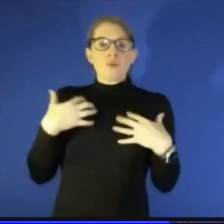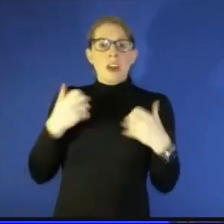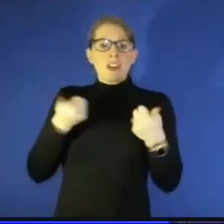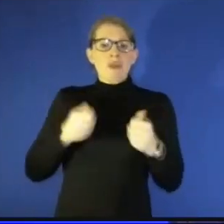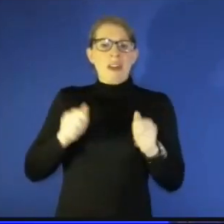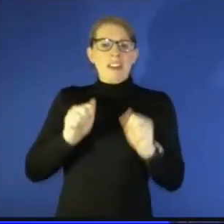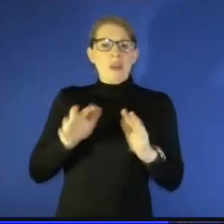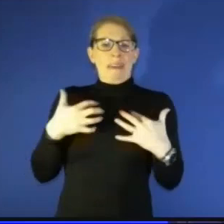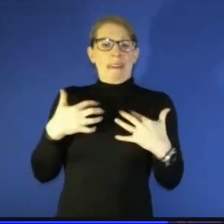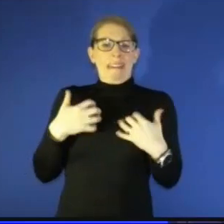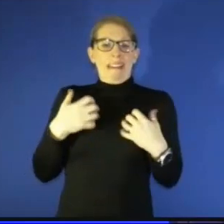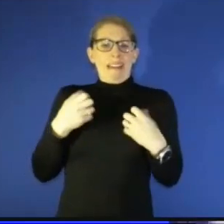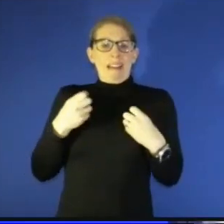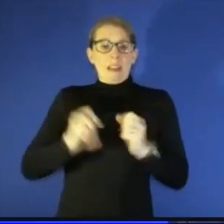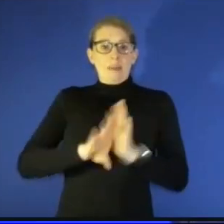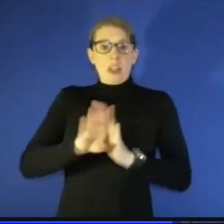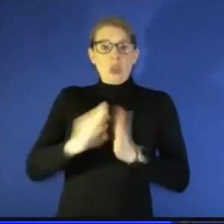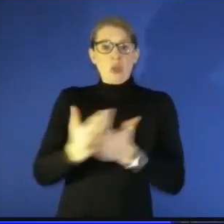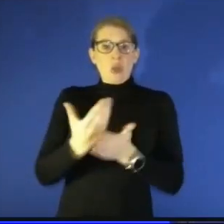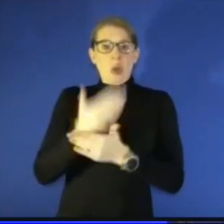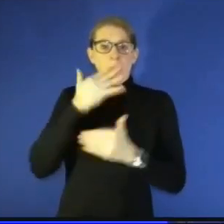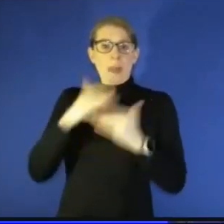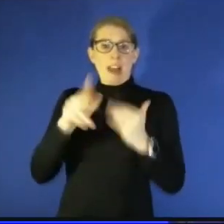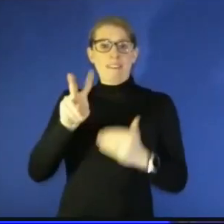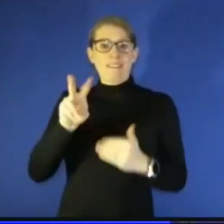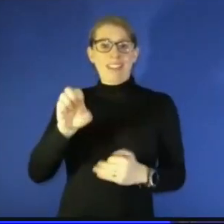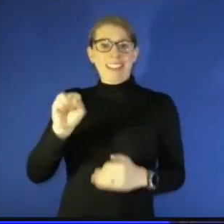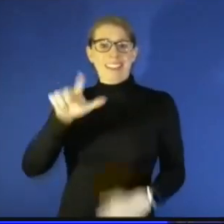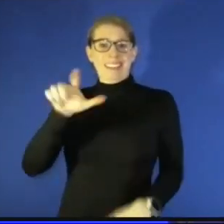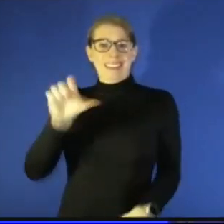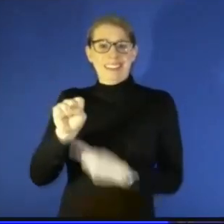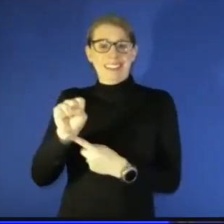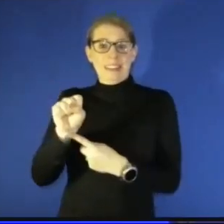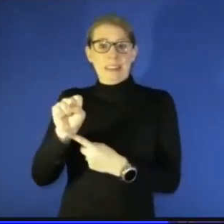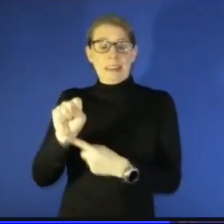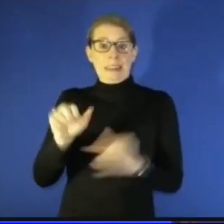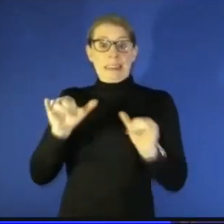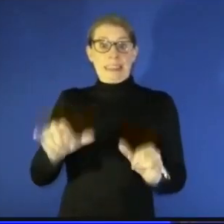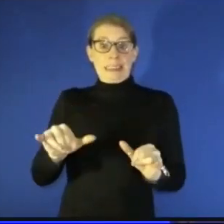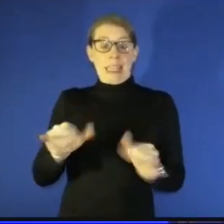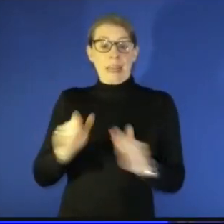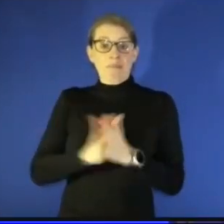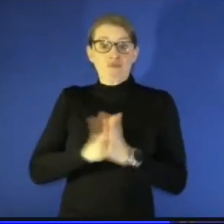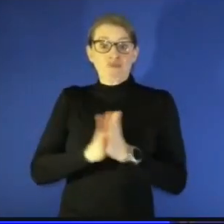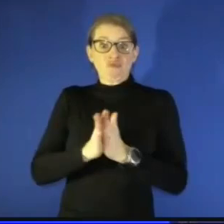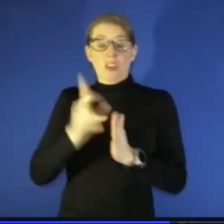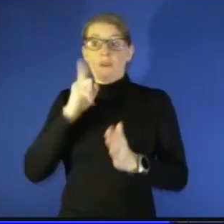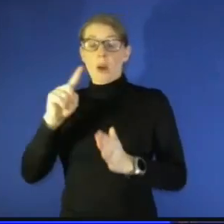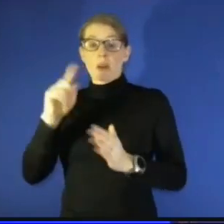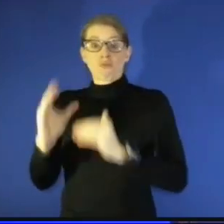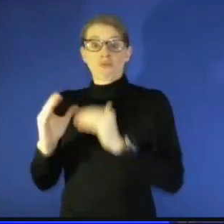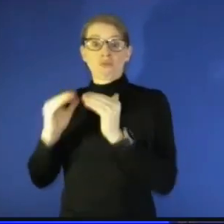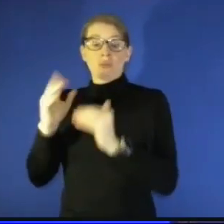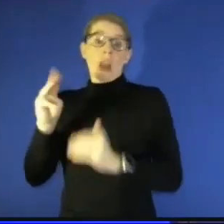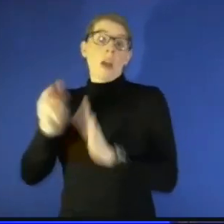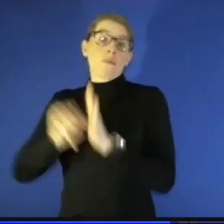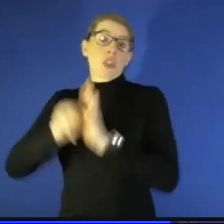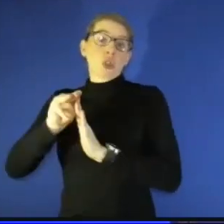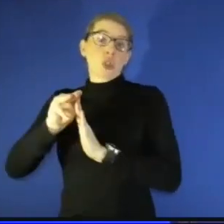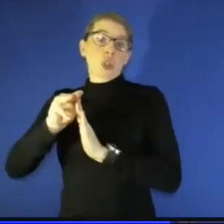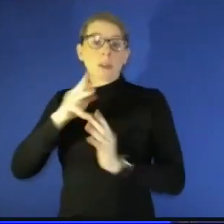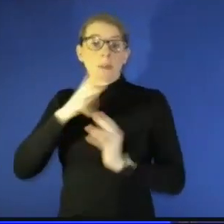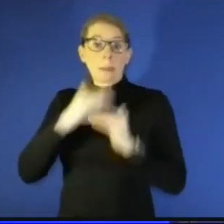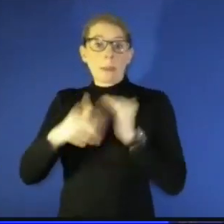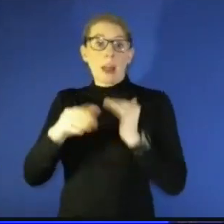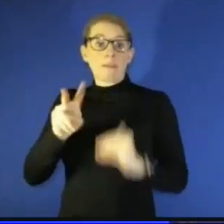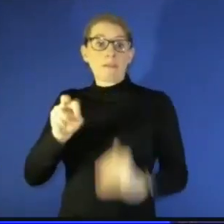developing new blood vessels, and new blood vessels don't have the same integrity of a mature blood vessel. So those are